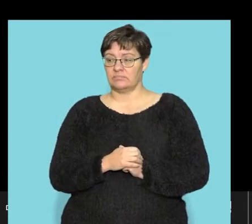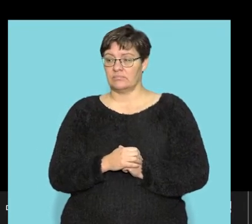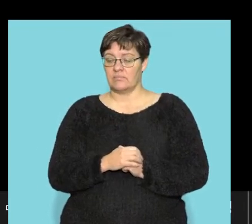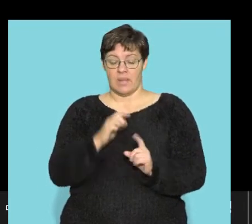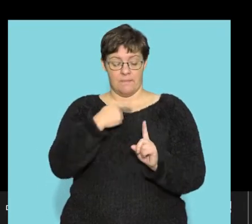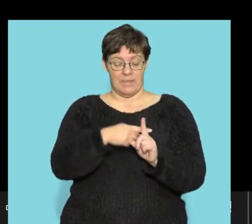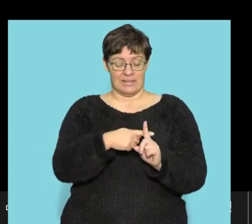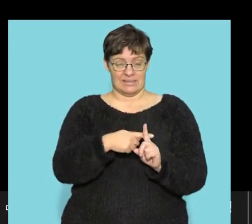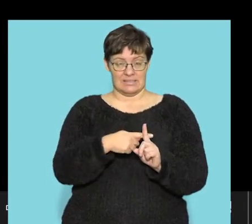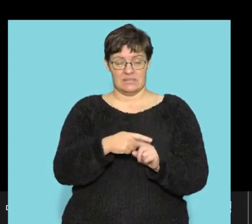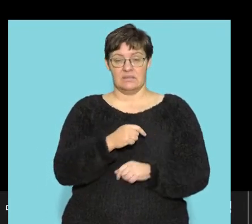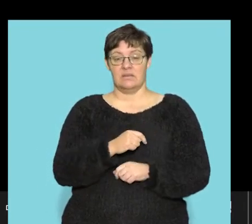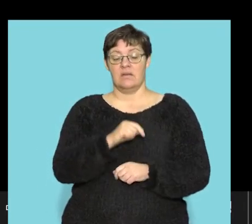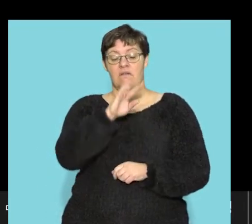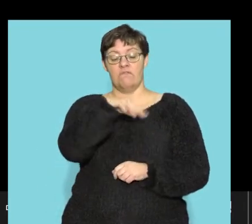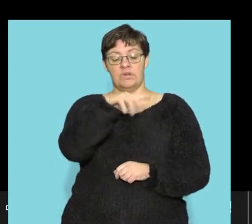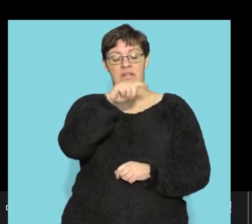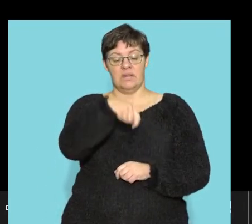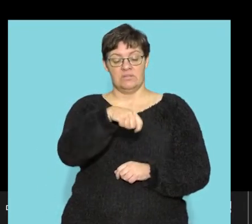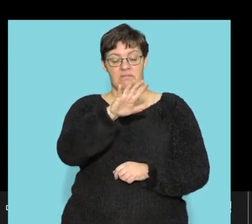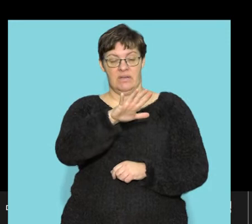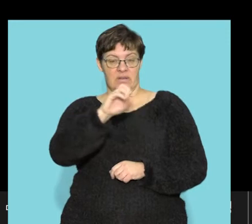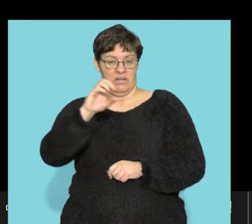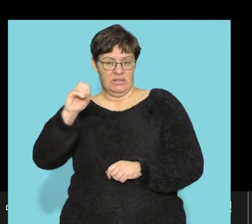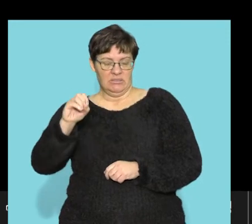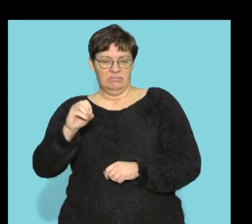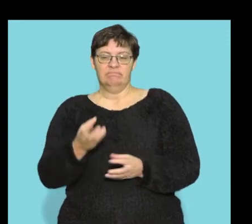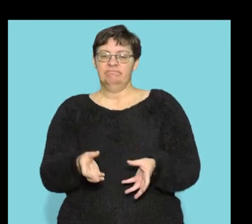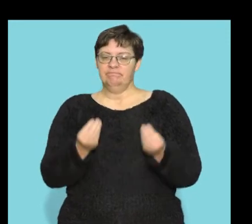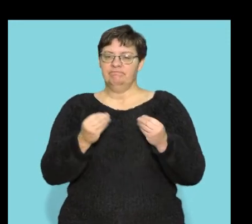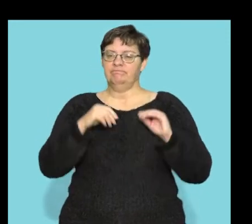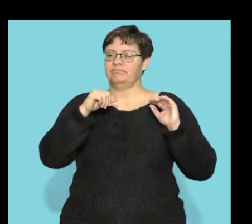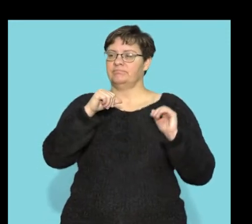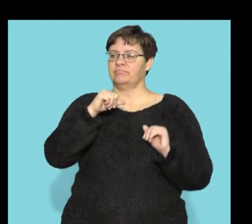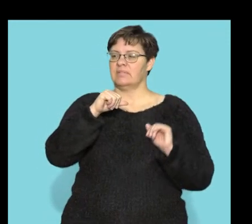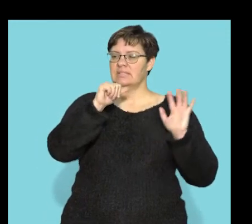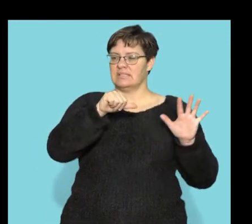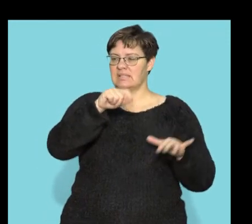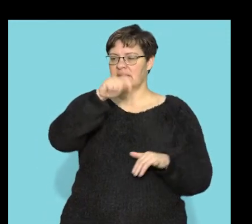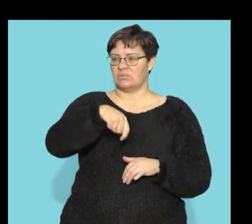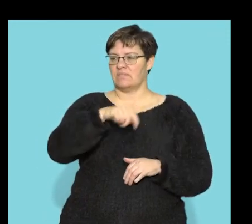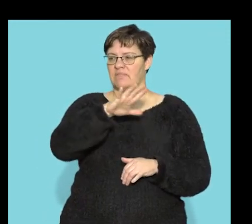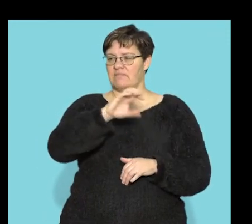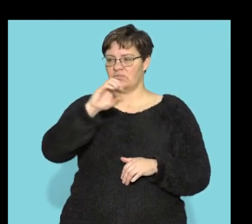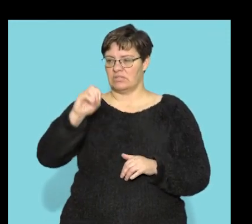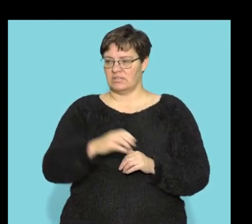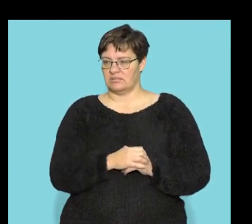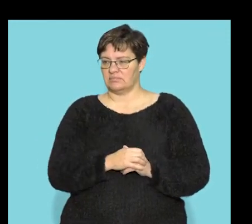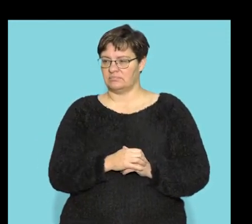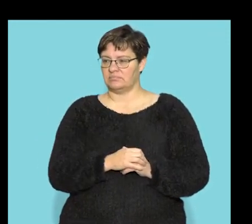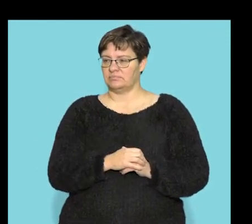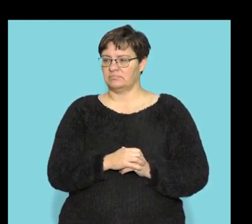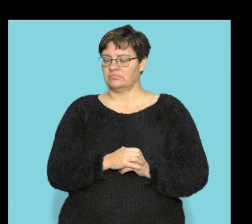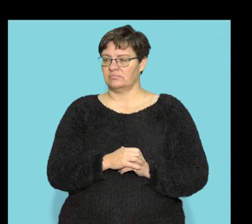the 14,500, and that will give you a figure of 60,500. So therefore, you take your salaries and wages